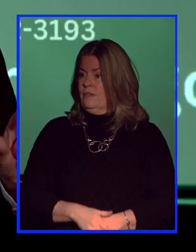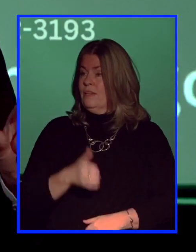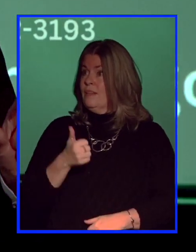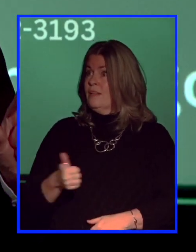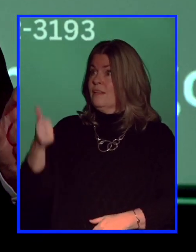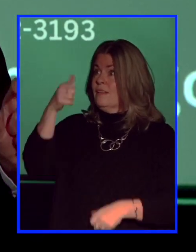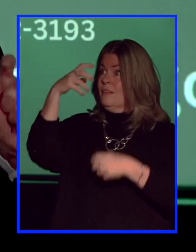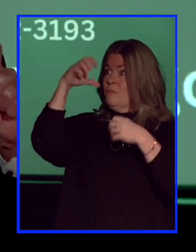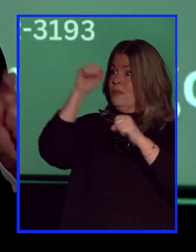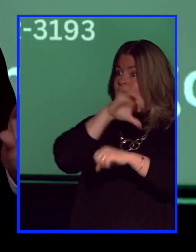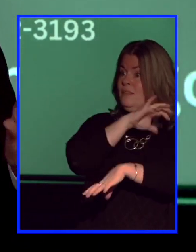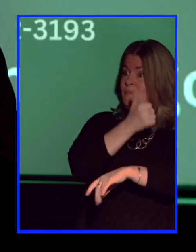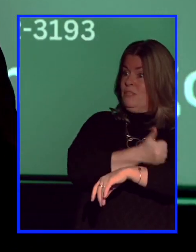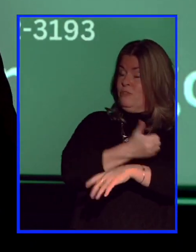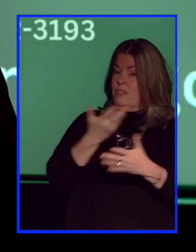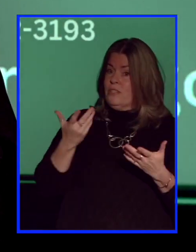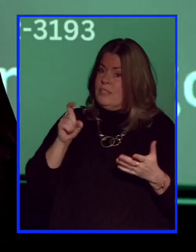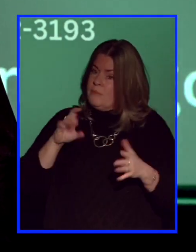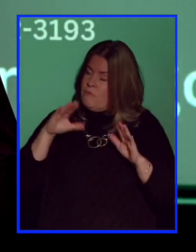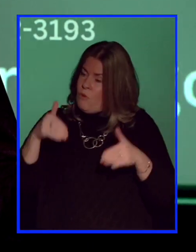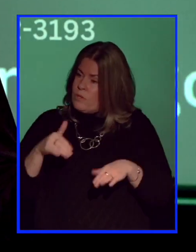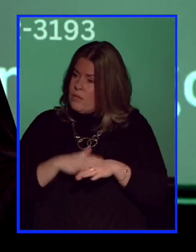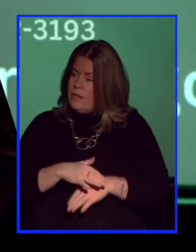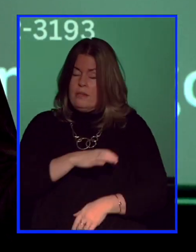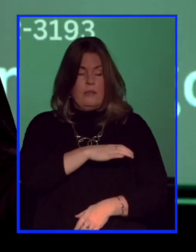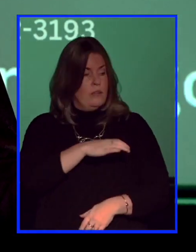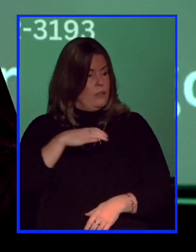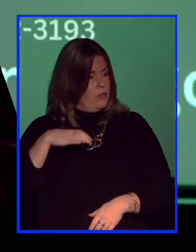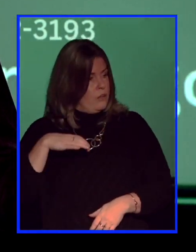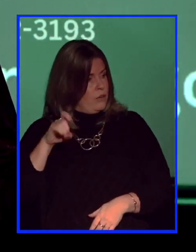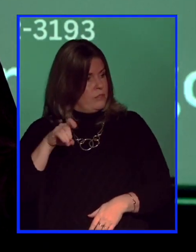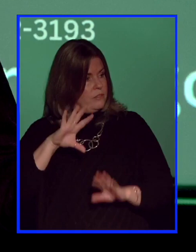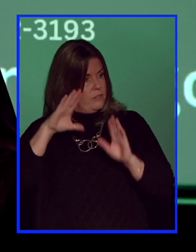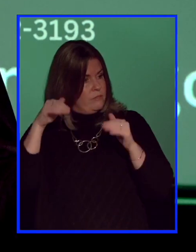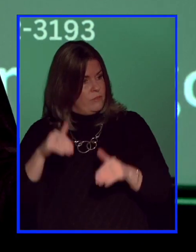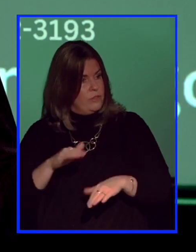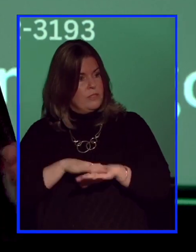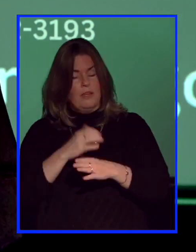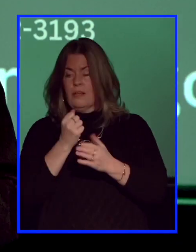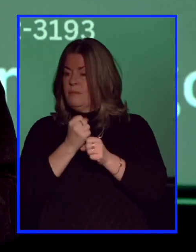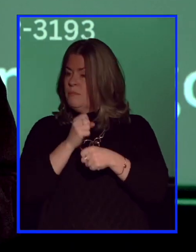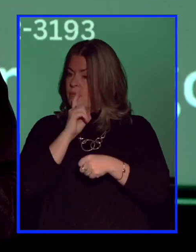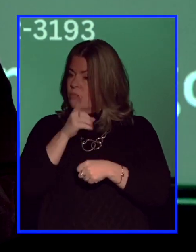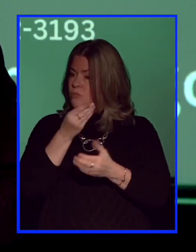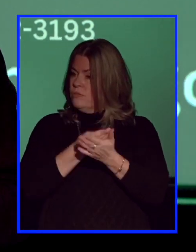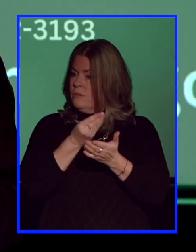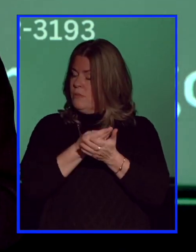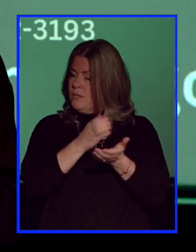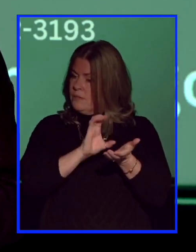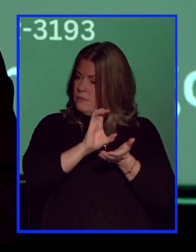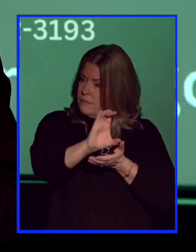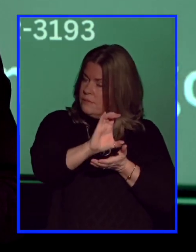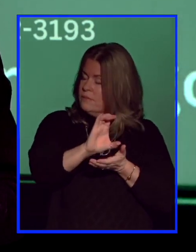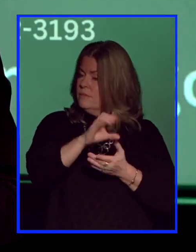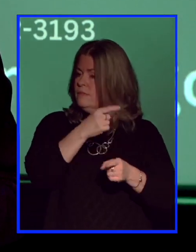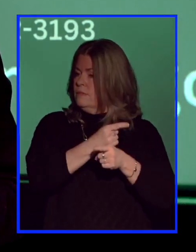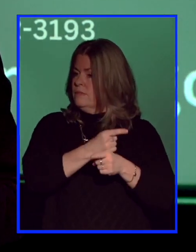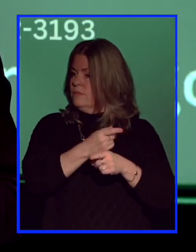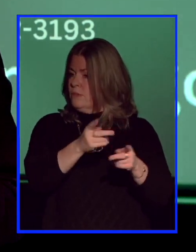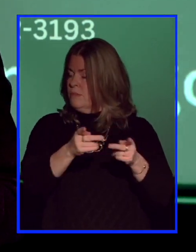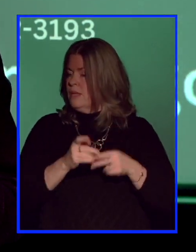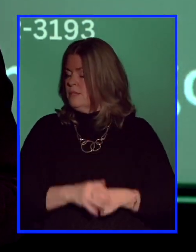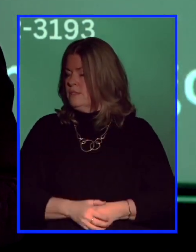has to be focused on it, and Congress has to be focused on making certain that that money is well spent. So that's an